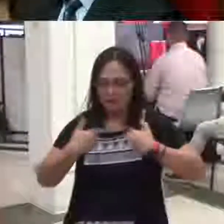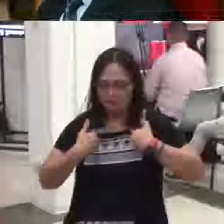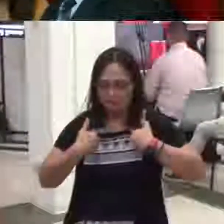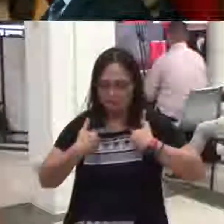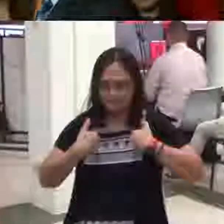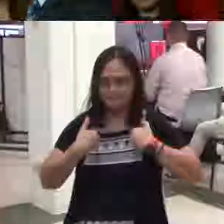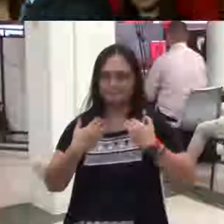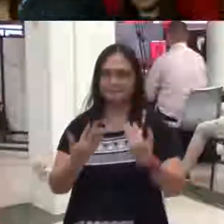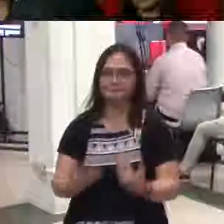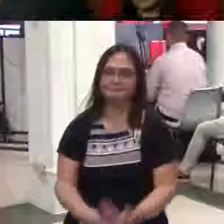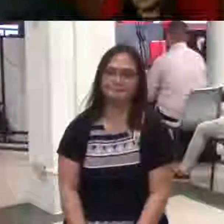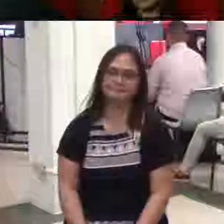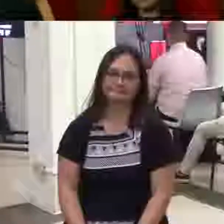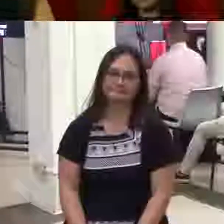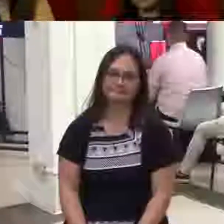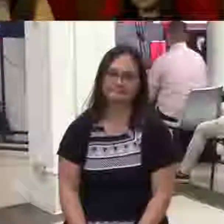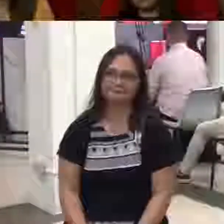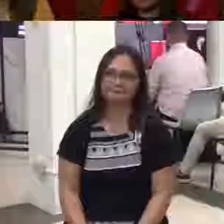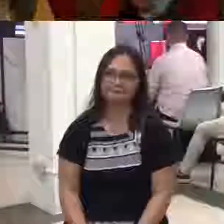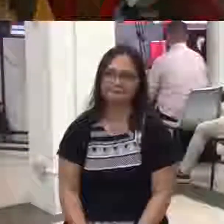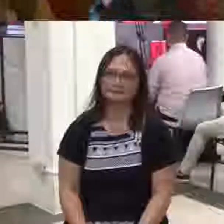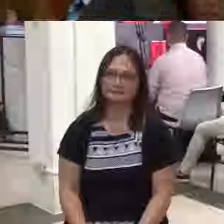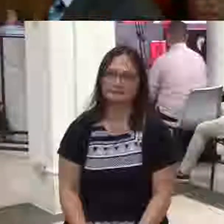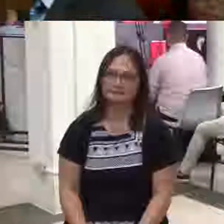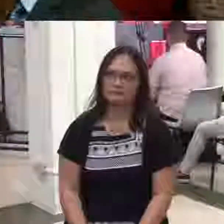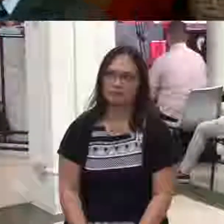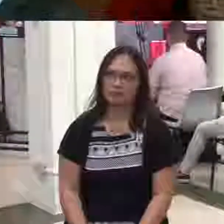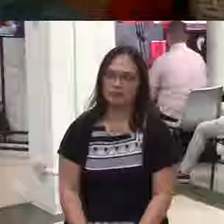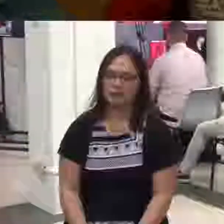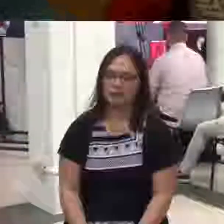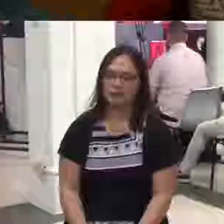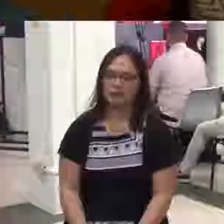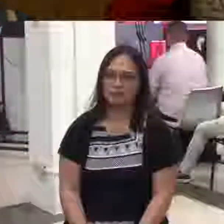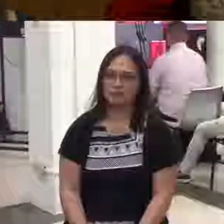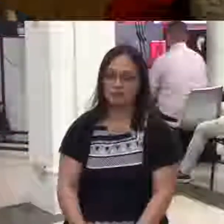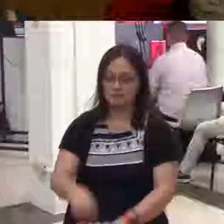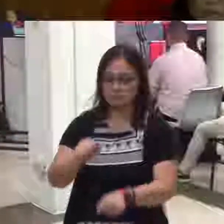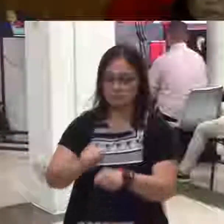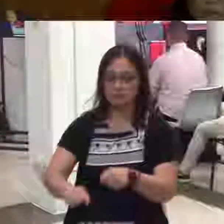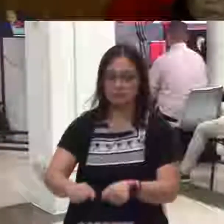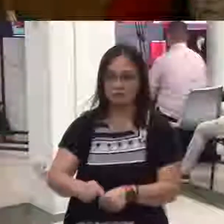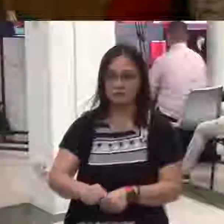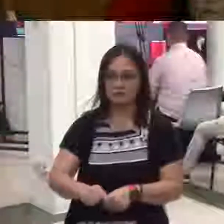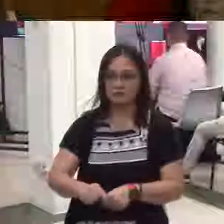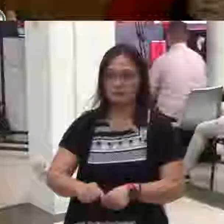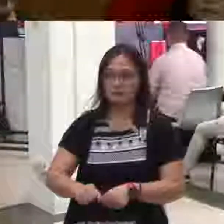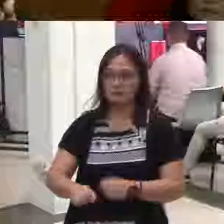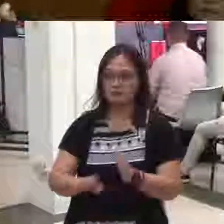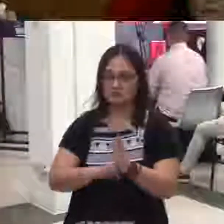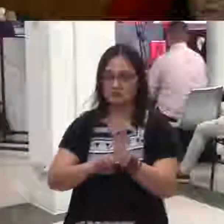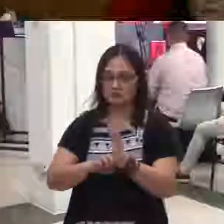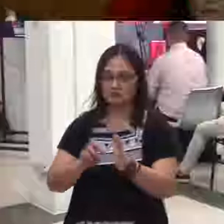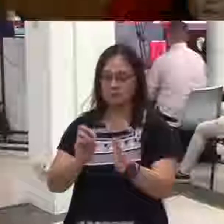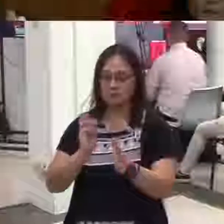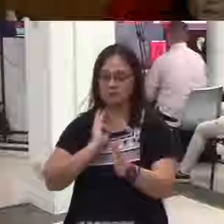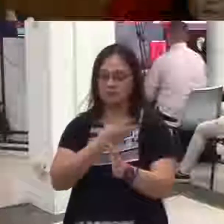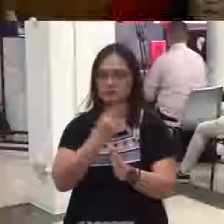Minsan tinuturo natin, o taga lighthouse ka, parang lighthouse ka, parang naroon na lang ang mundo natin.